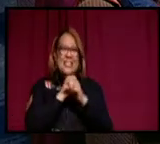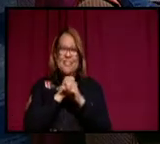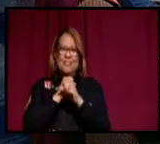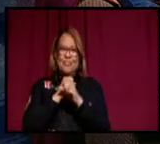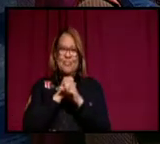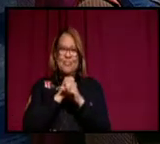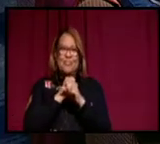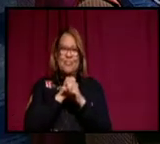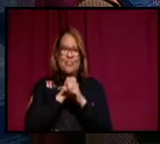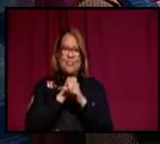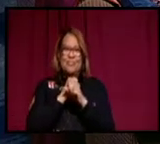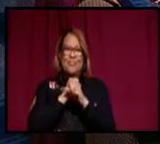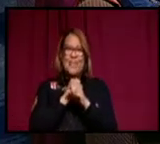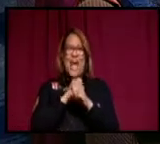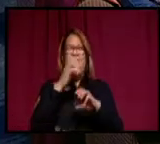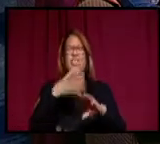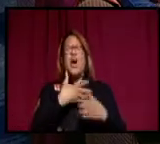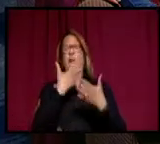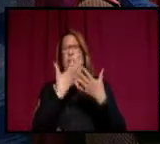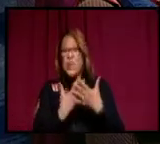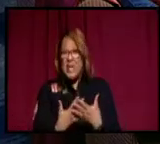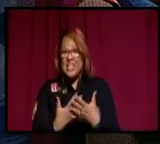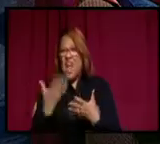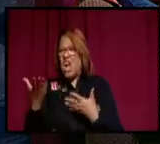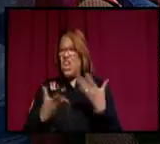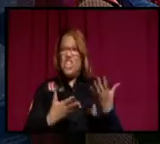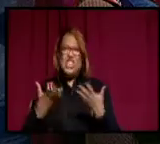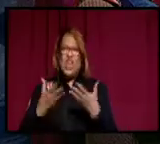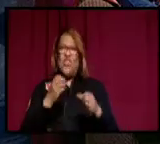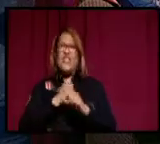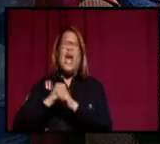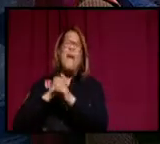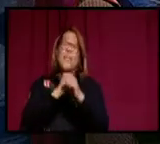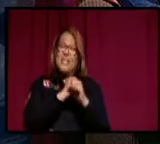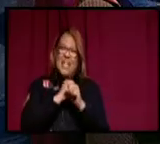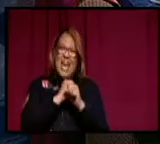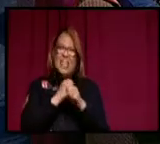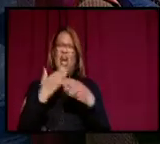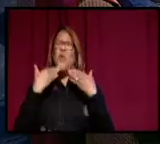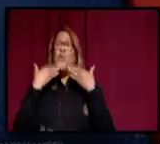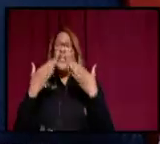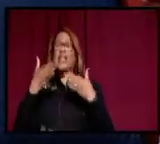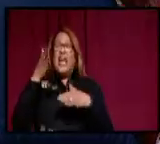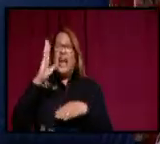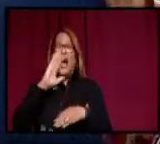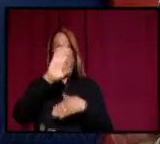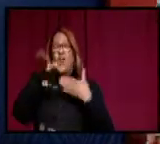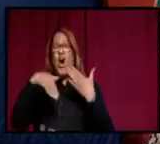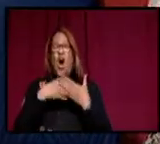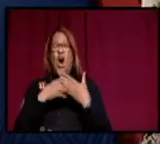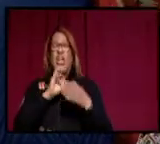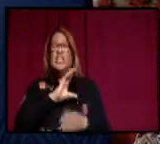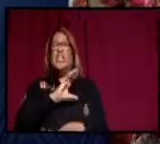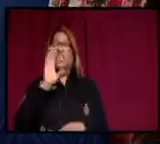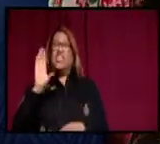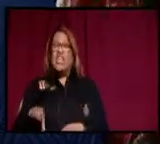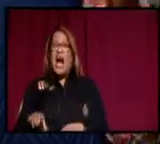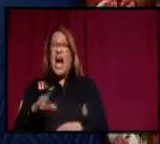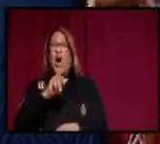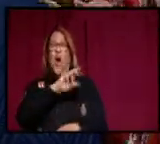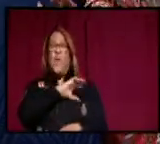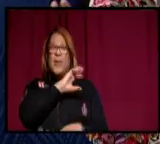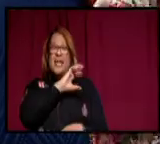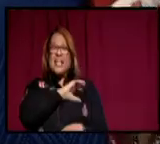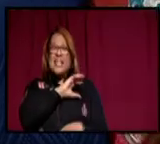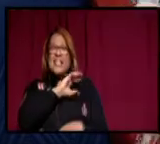police, yes, officers, to serve and protect. Prisoners. Yes, he serves and protects. And we want to thank God for all of the Chicago police, all of the Cook